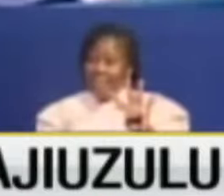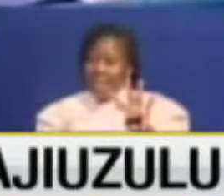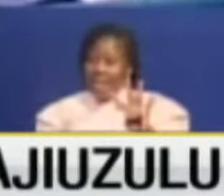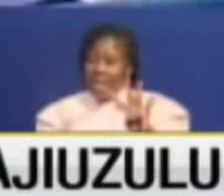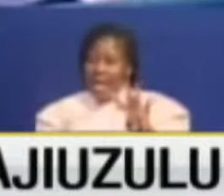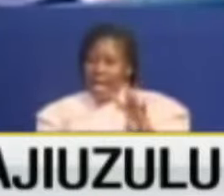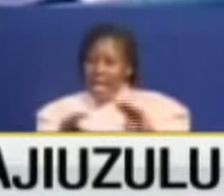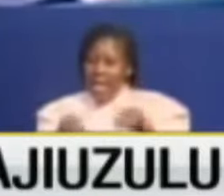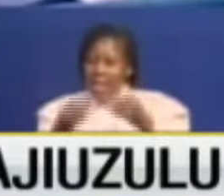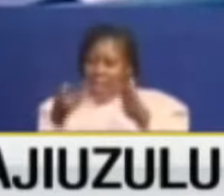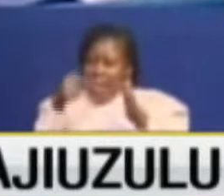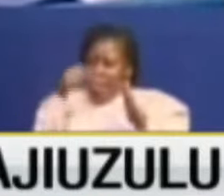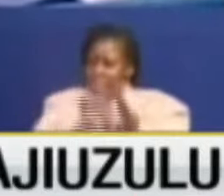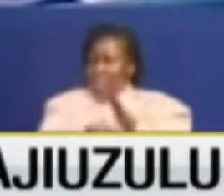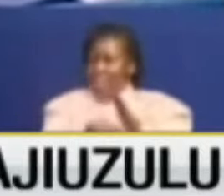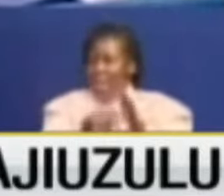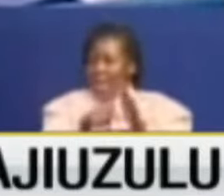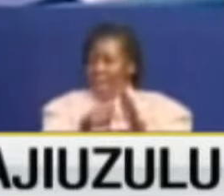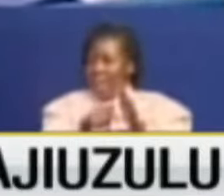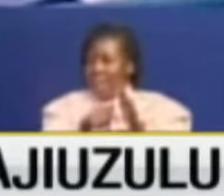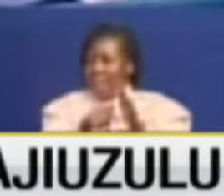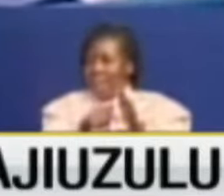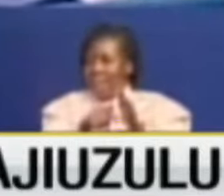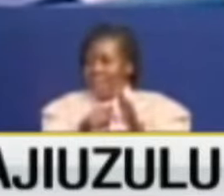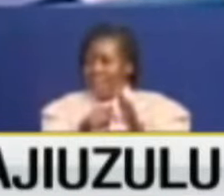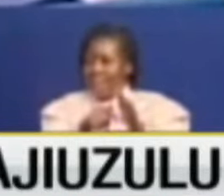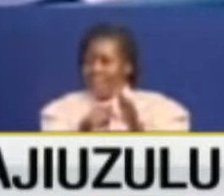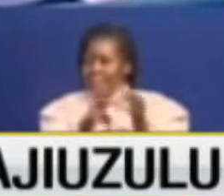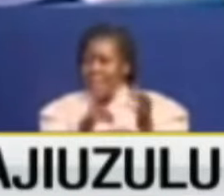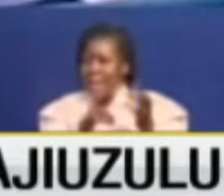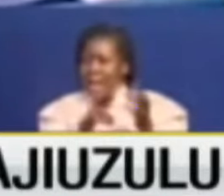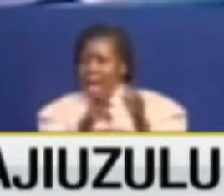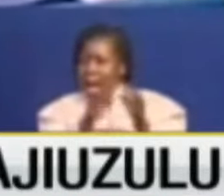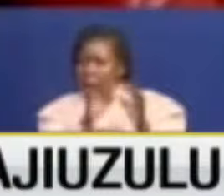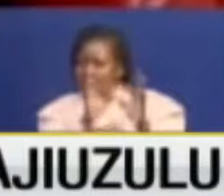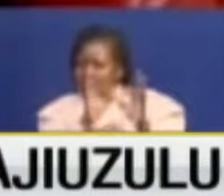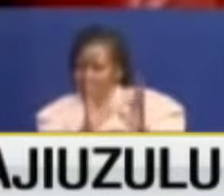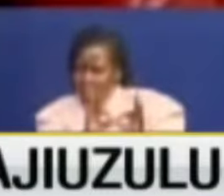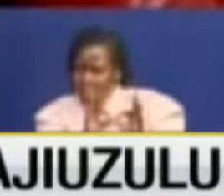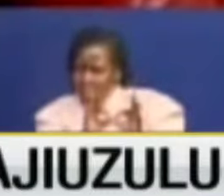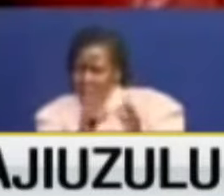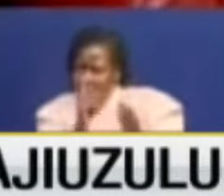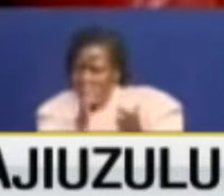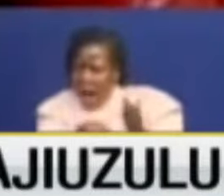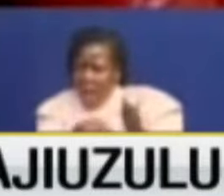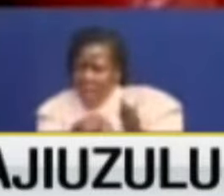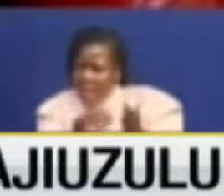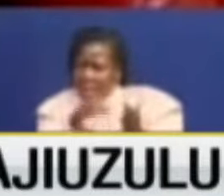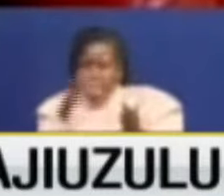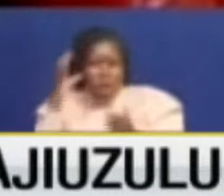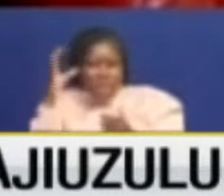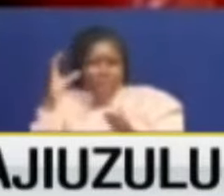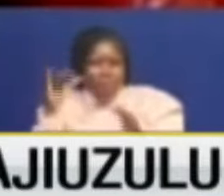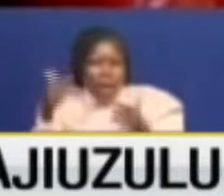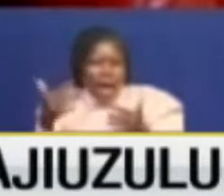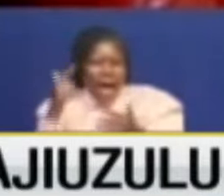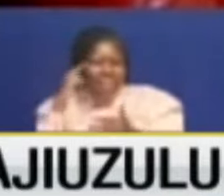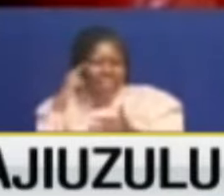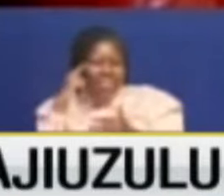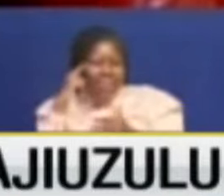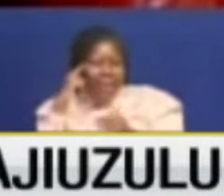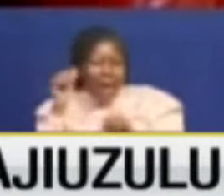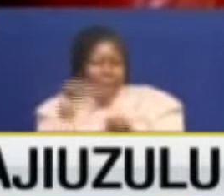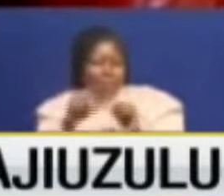us a detailed account on how these impeachment motions are conceptualized and what is the thinking behind